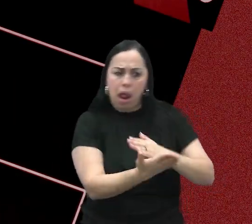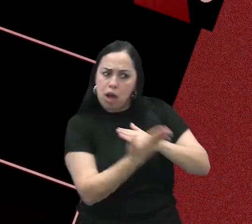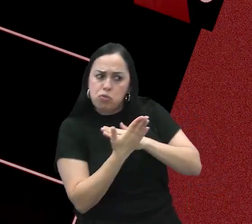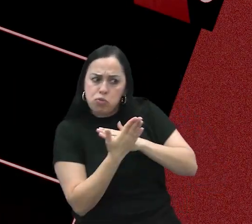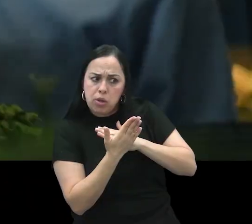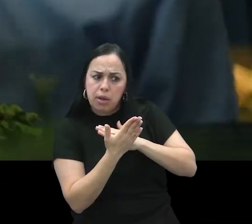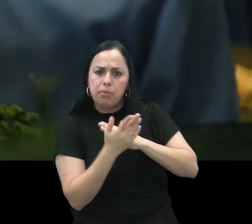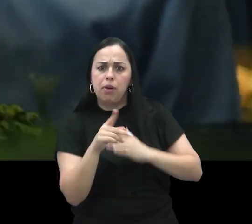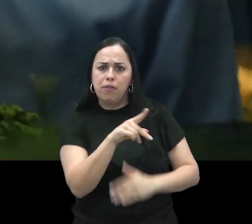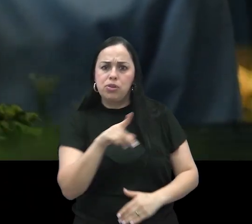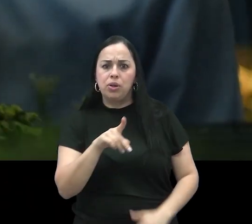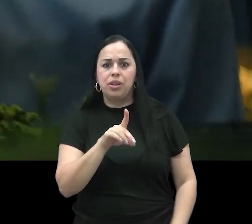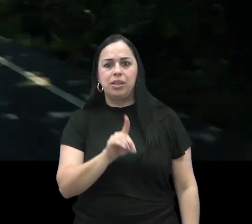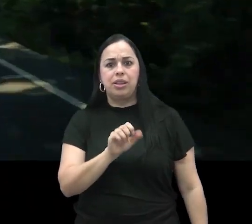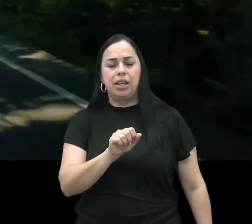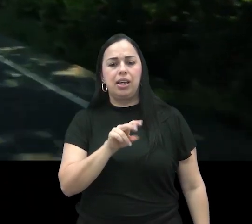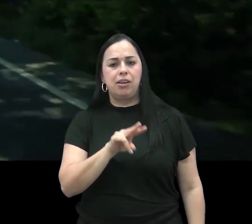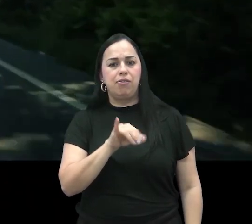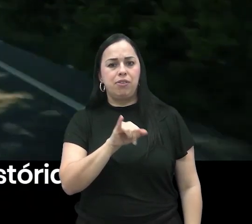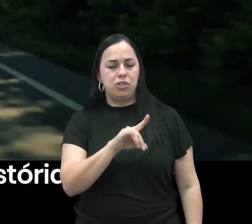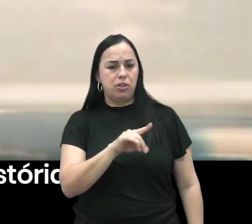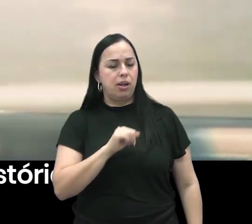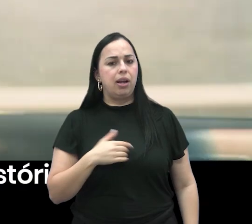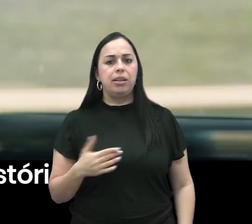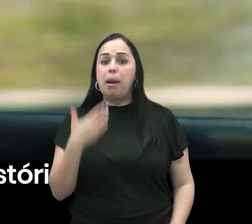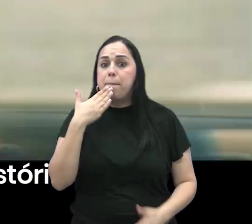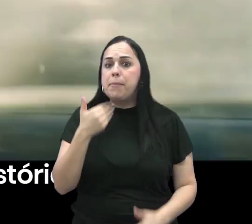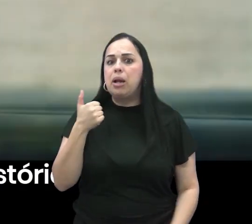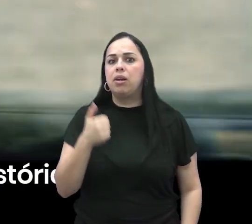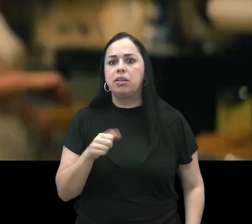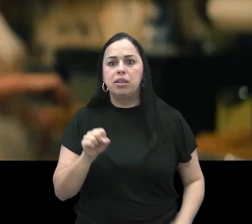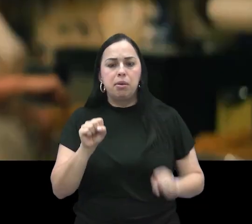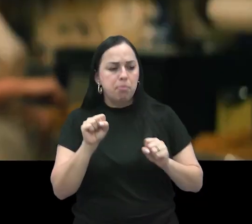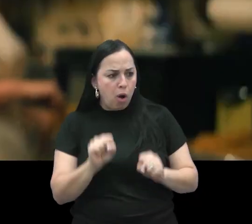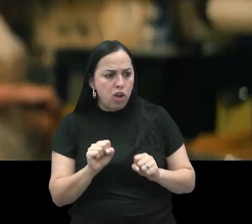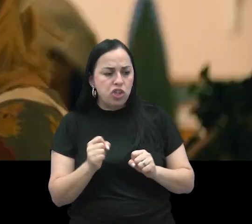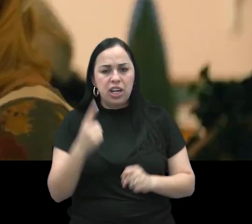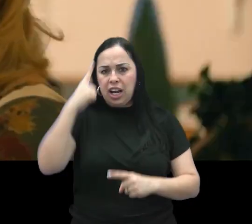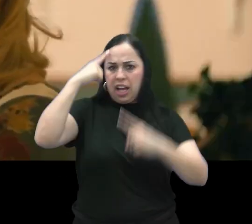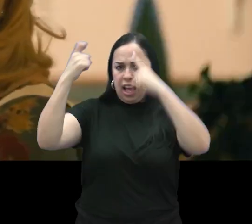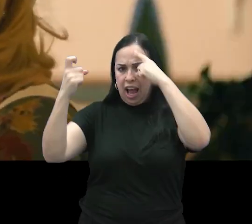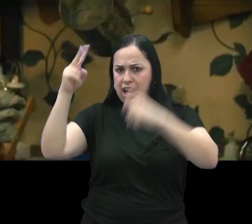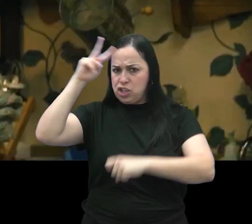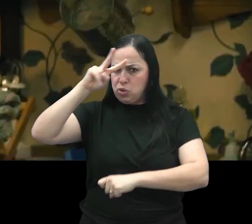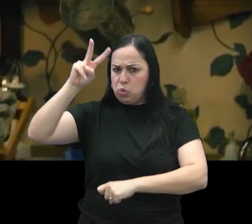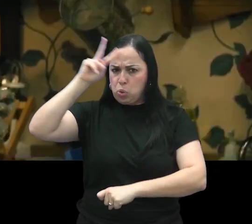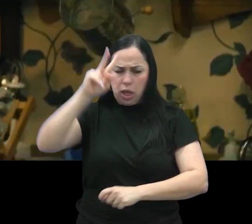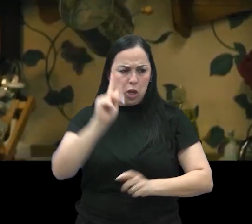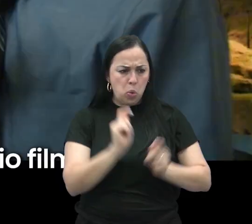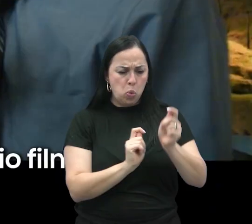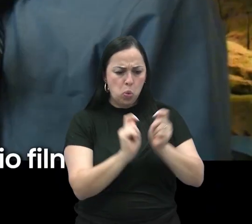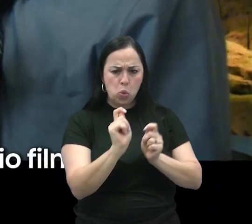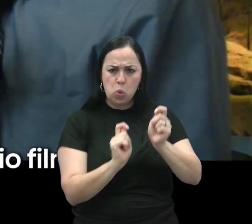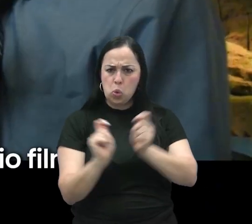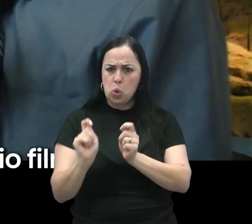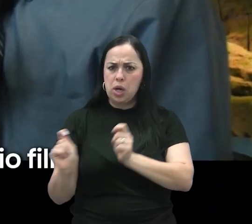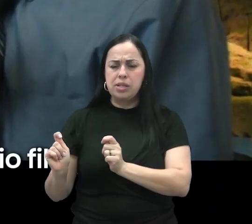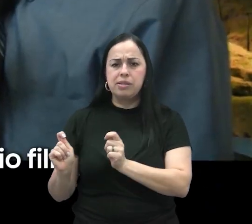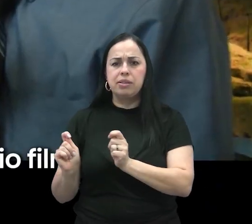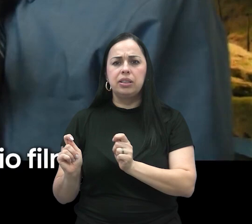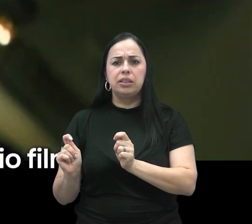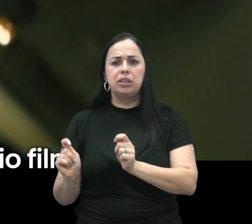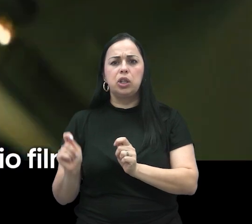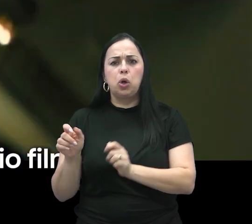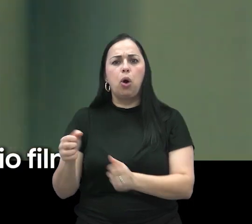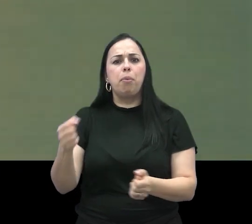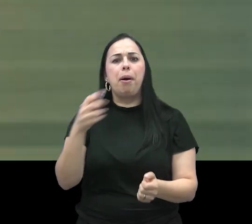professor Dave. Here's the best part. Because you get to make up a story and control everything. Like directing her own film,